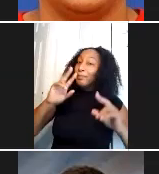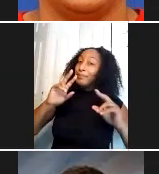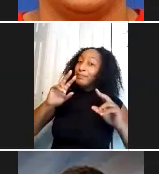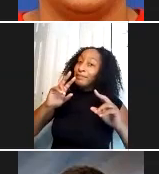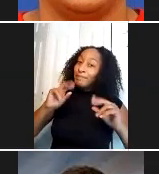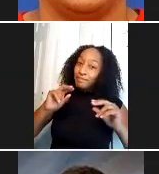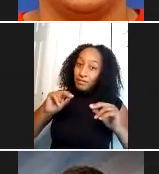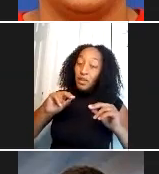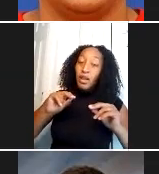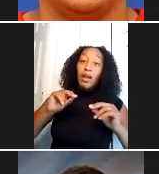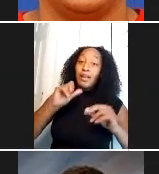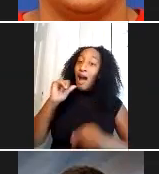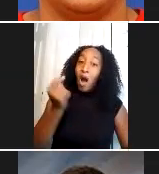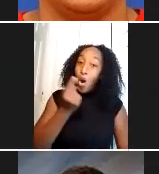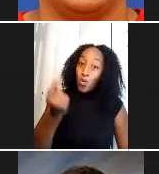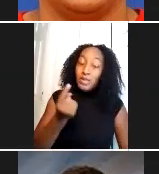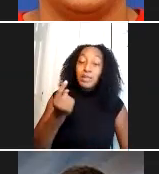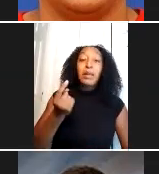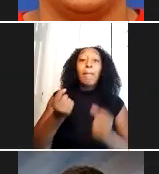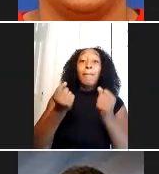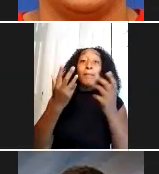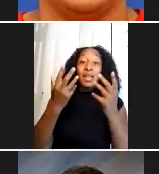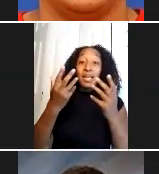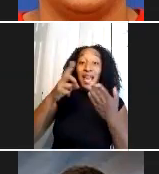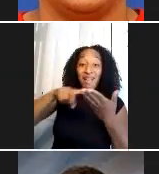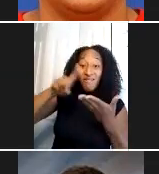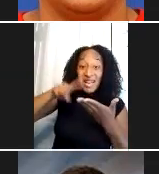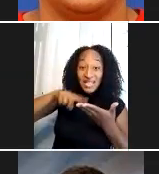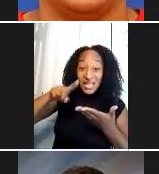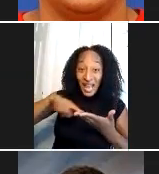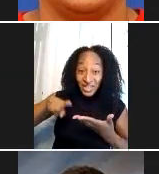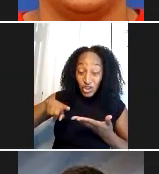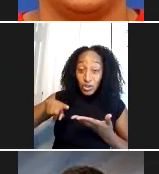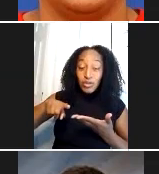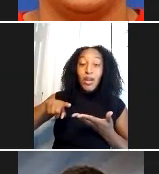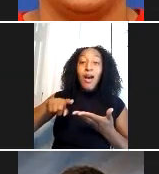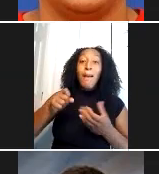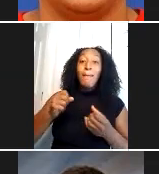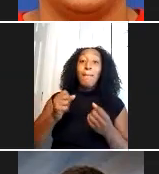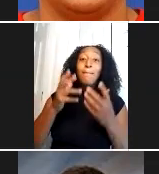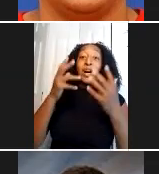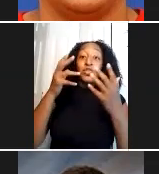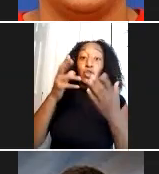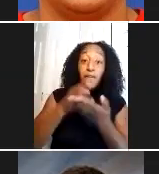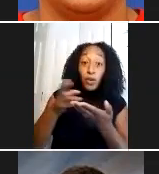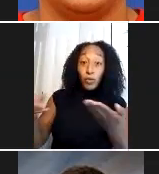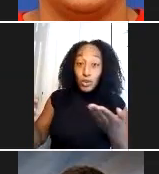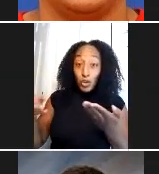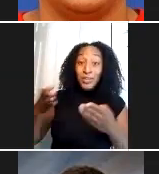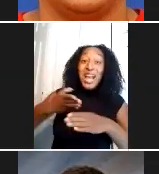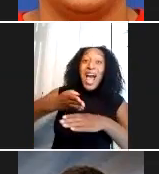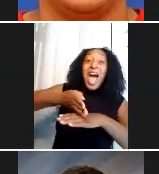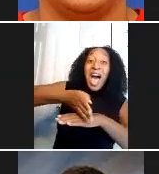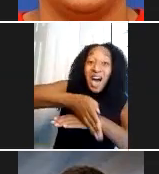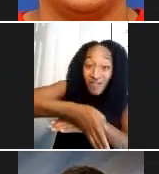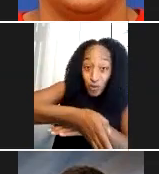investigations, a lot of the research happens once you have come up with a problem or a question